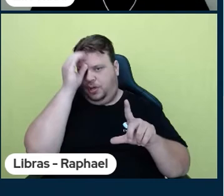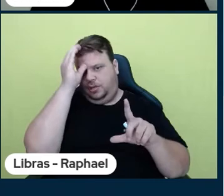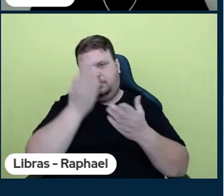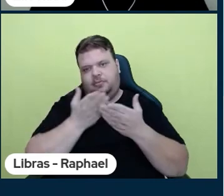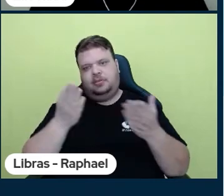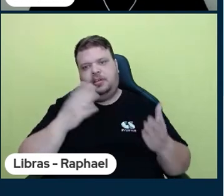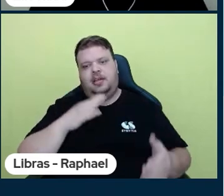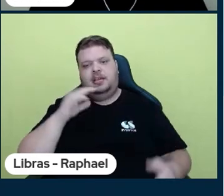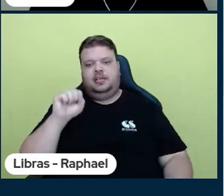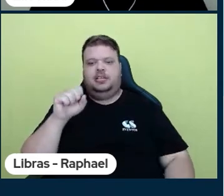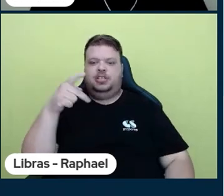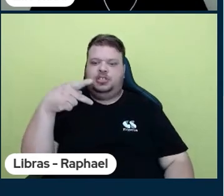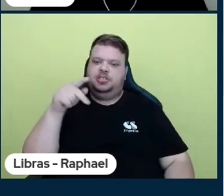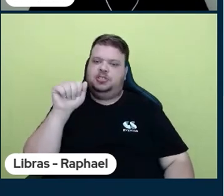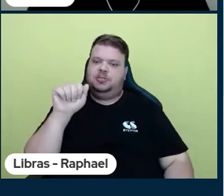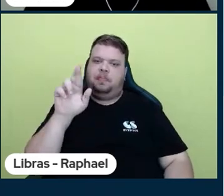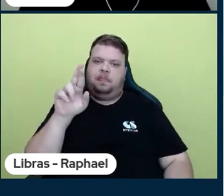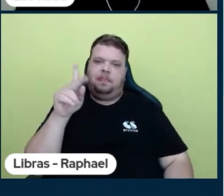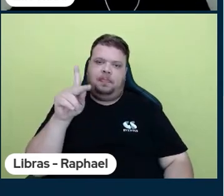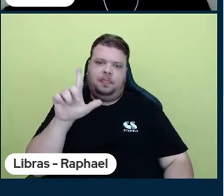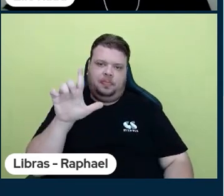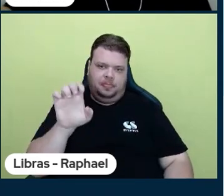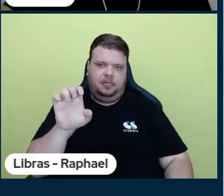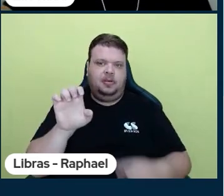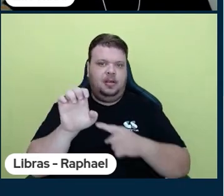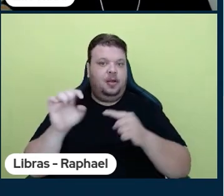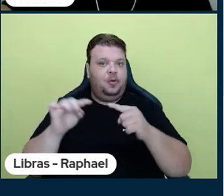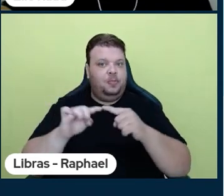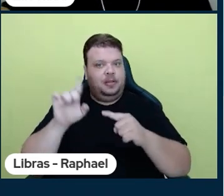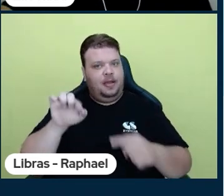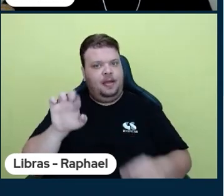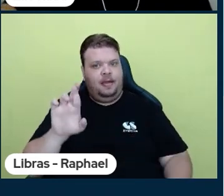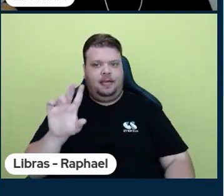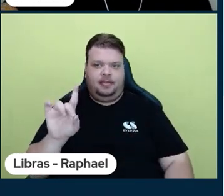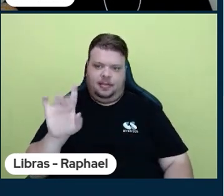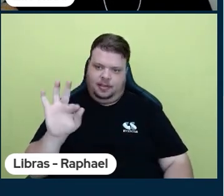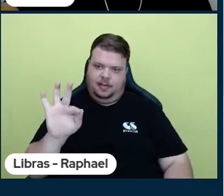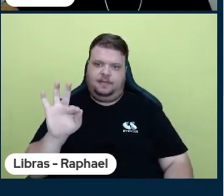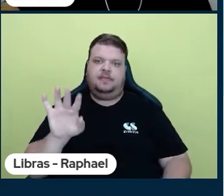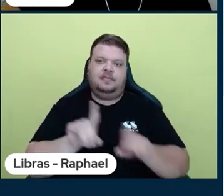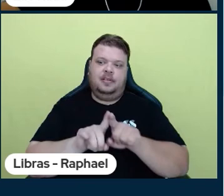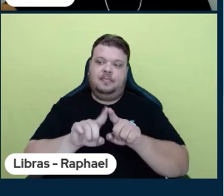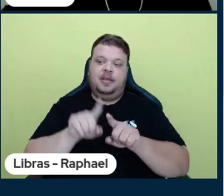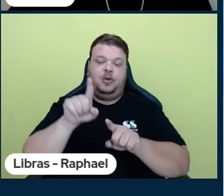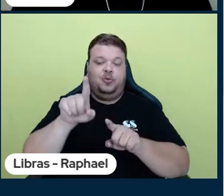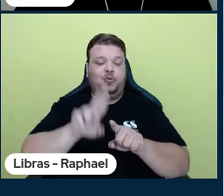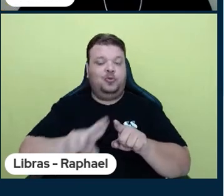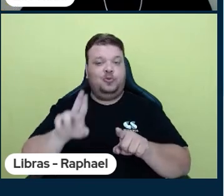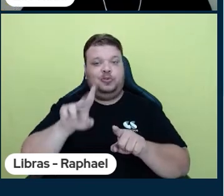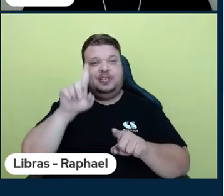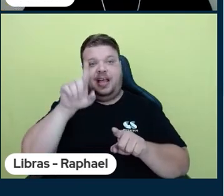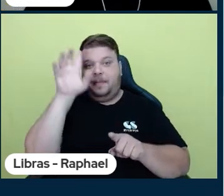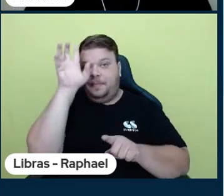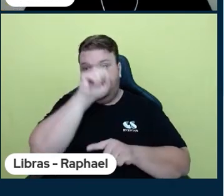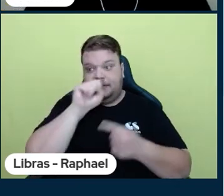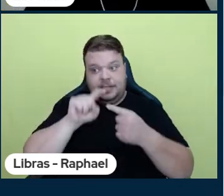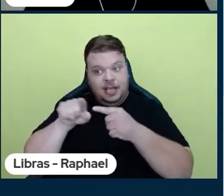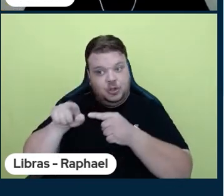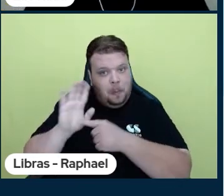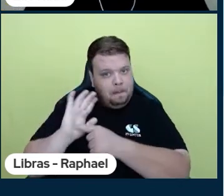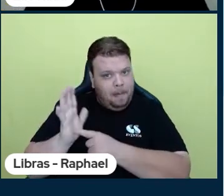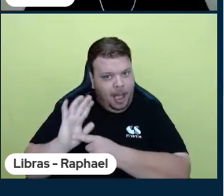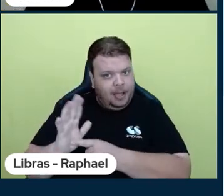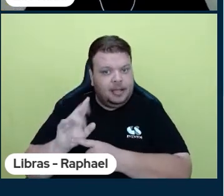in our approach to solve this. Now, if you are interested more in this, we